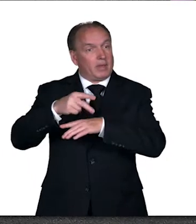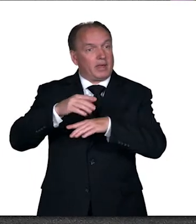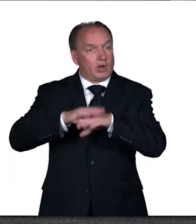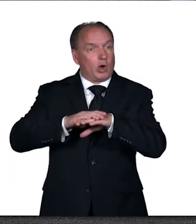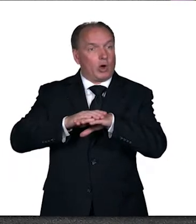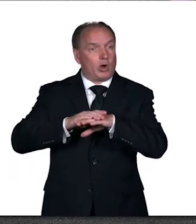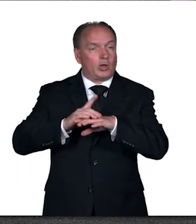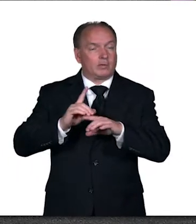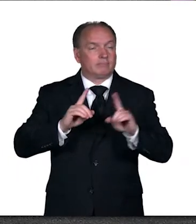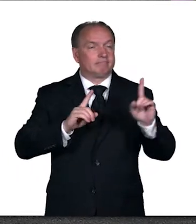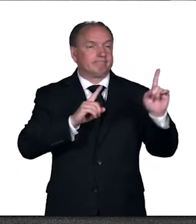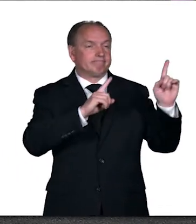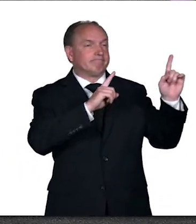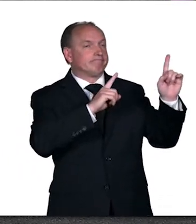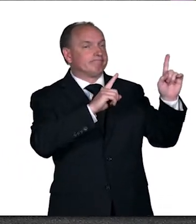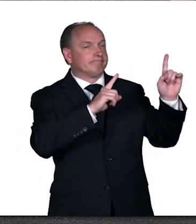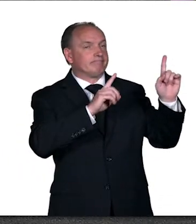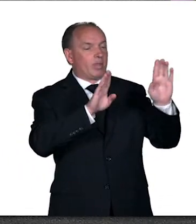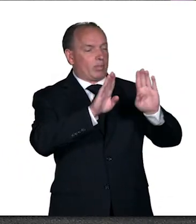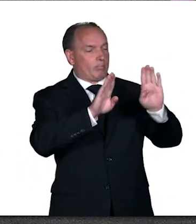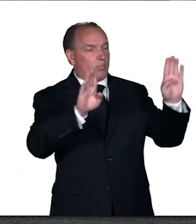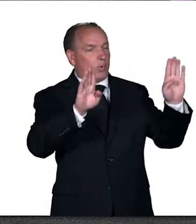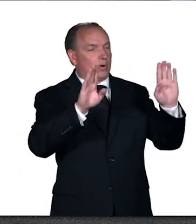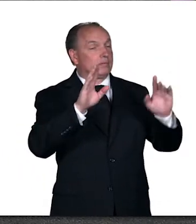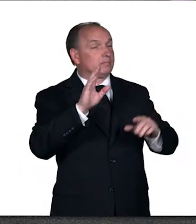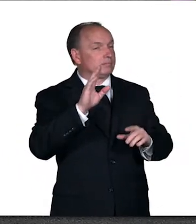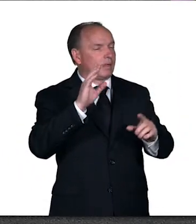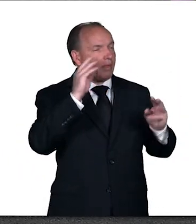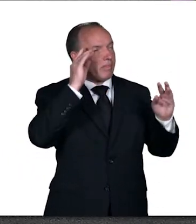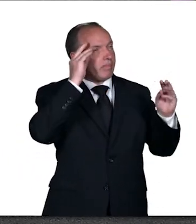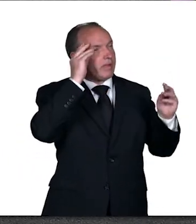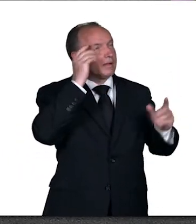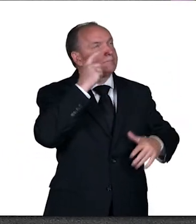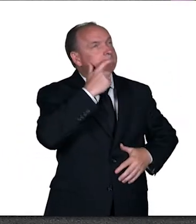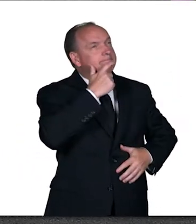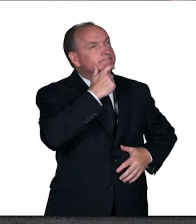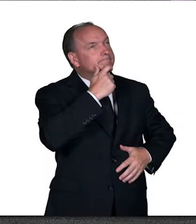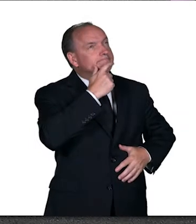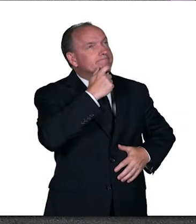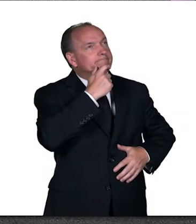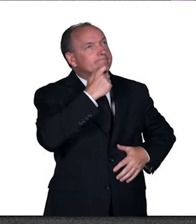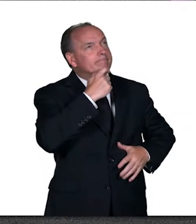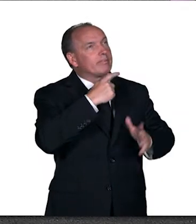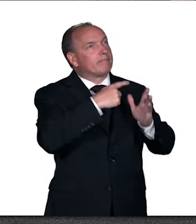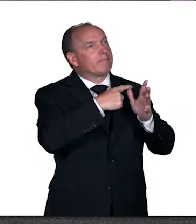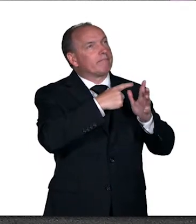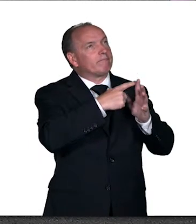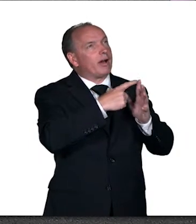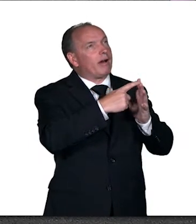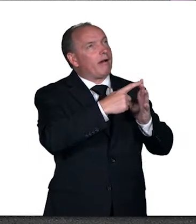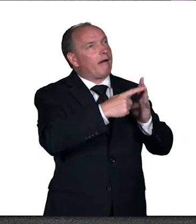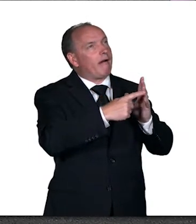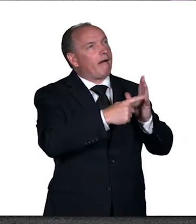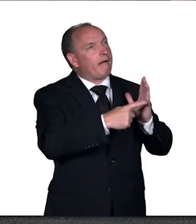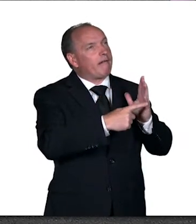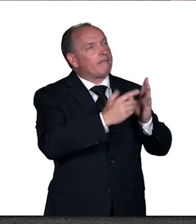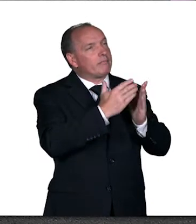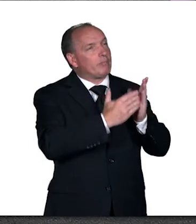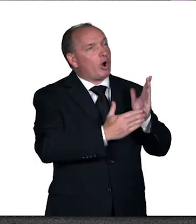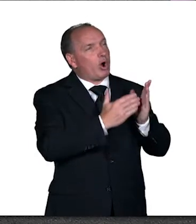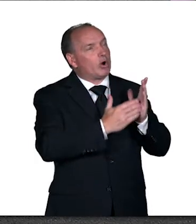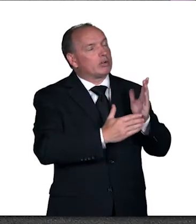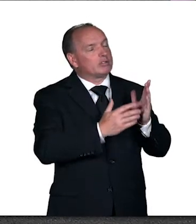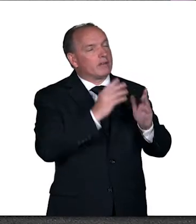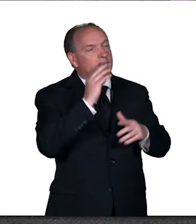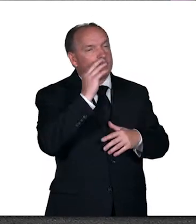board right here. So we have to think in our minds what the 5 different parts of